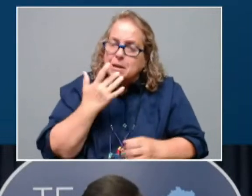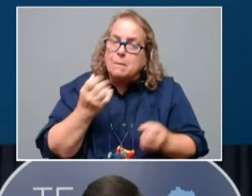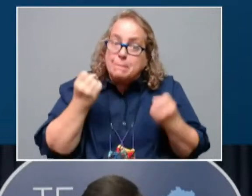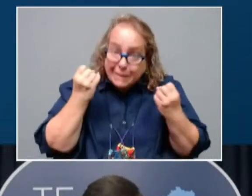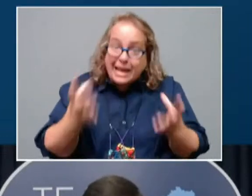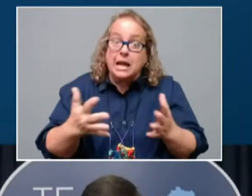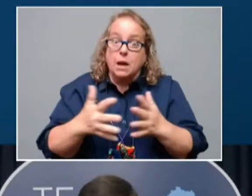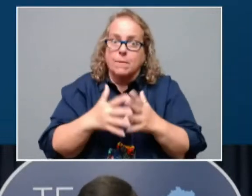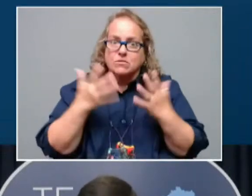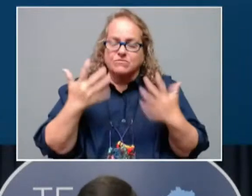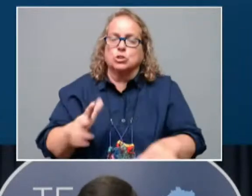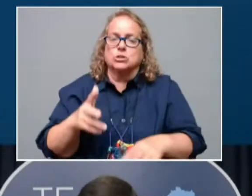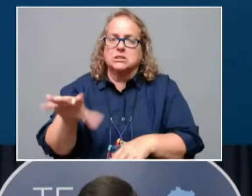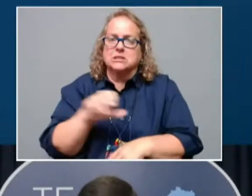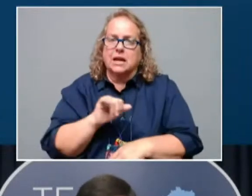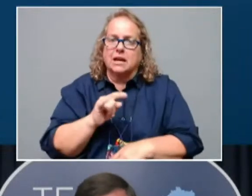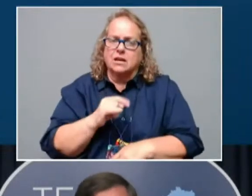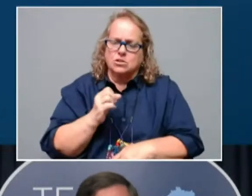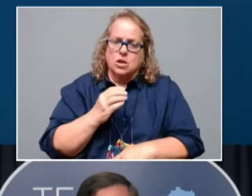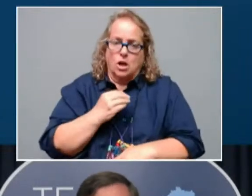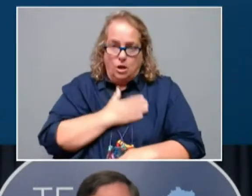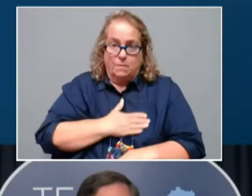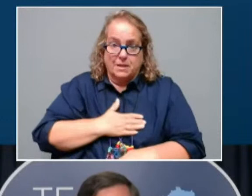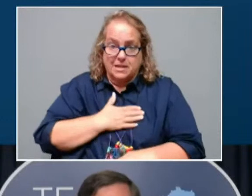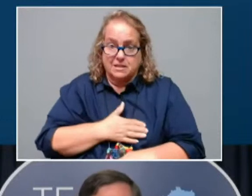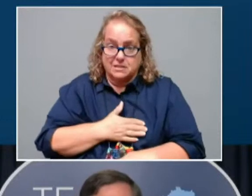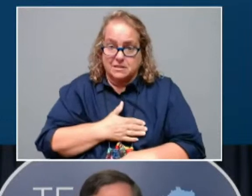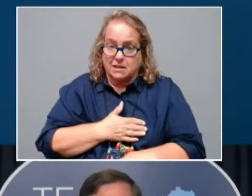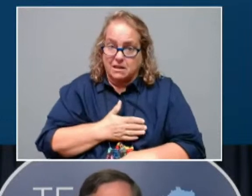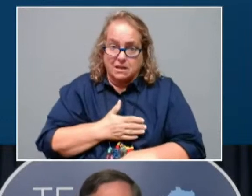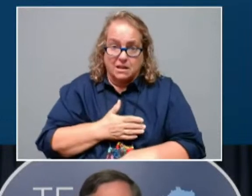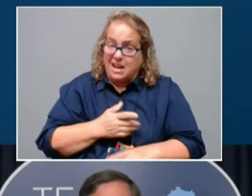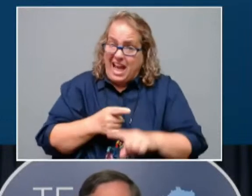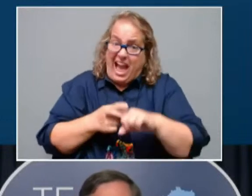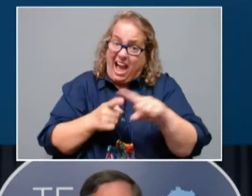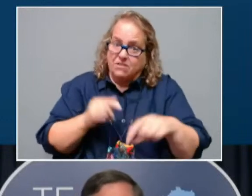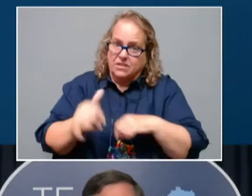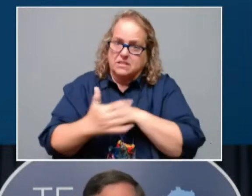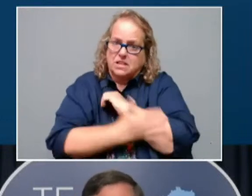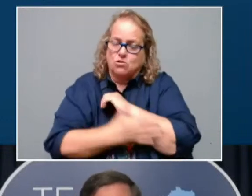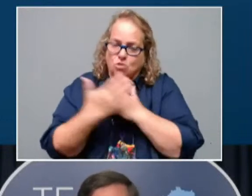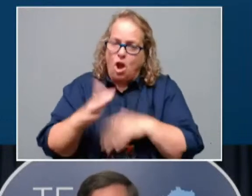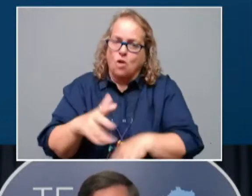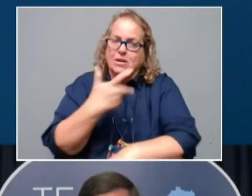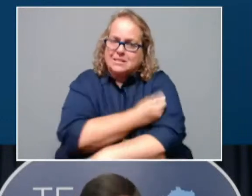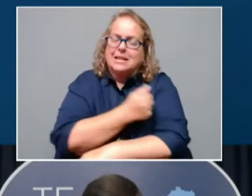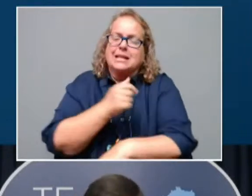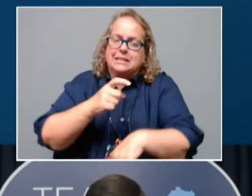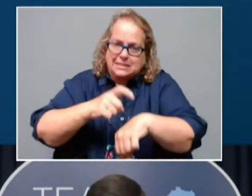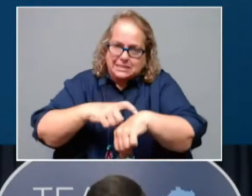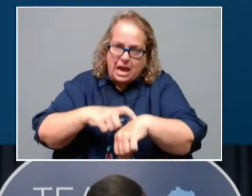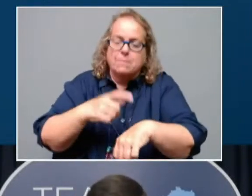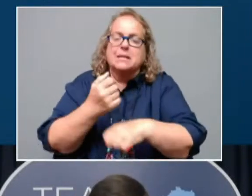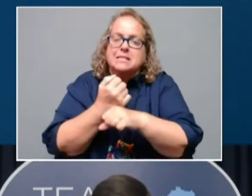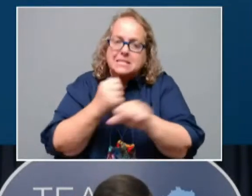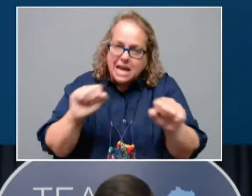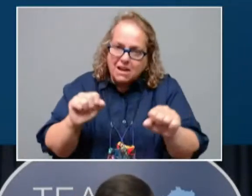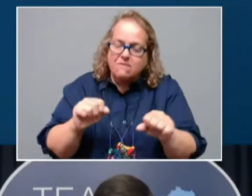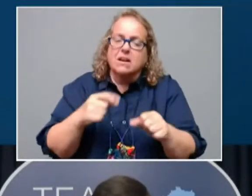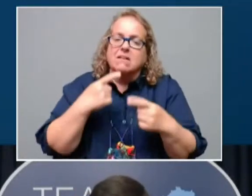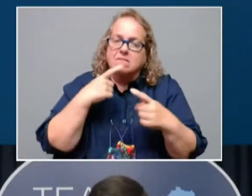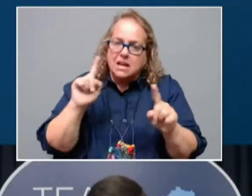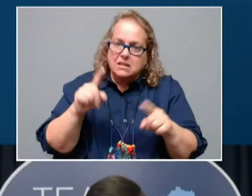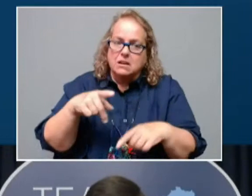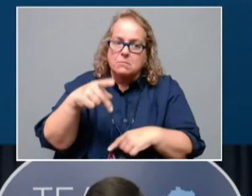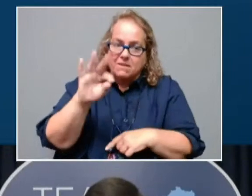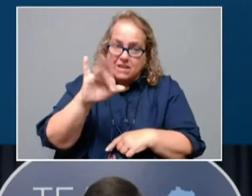of this country, more, has gotten it. It's time. It's safe. It's effective. And the Pfizer vaccine is fully